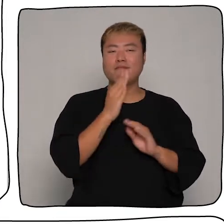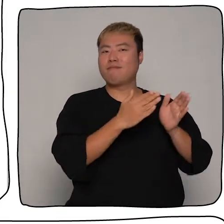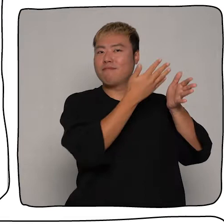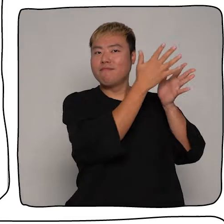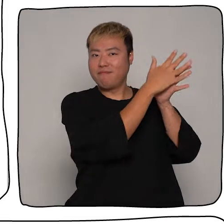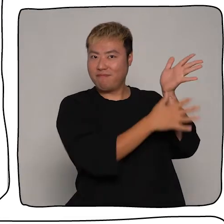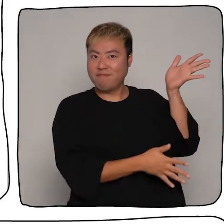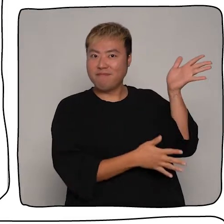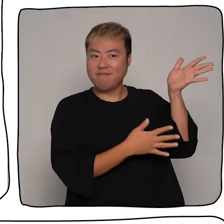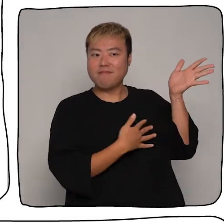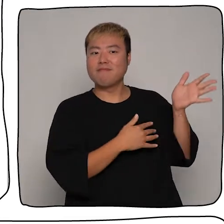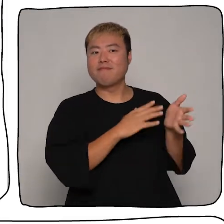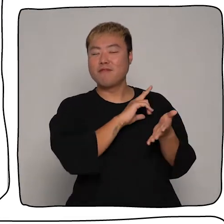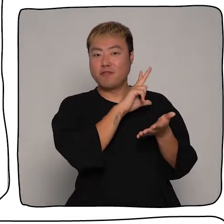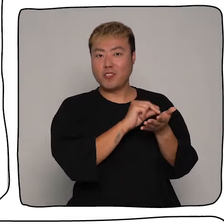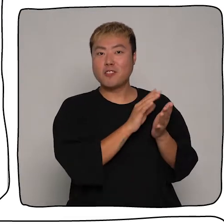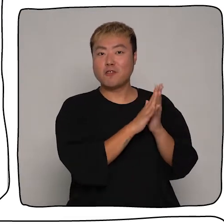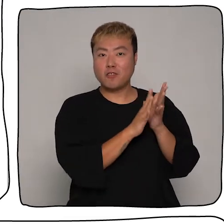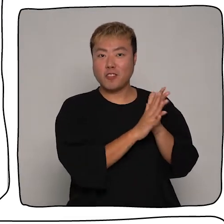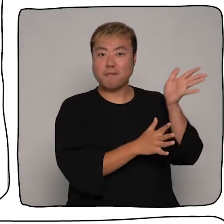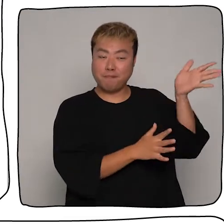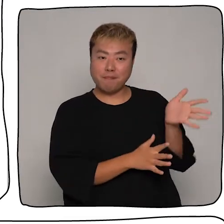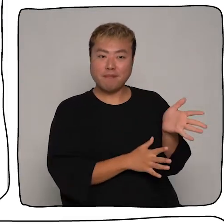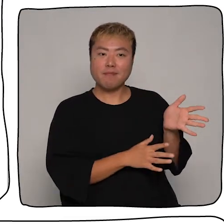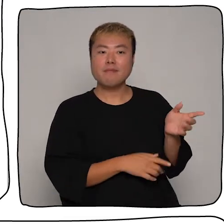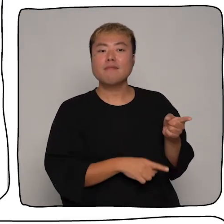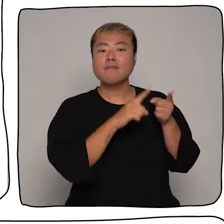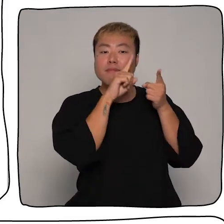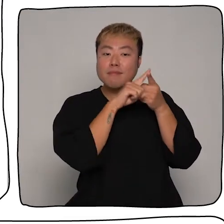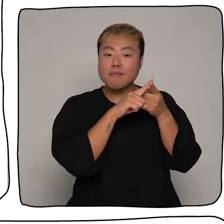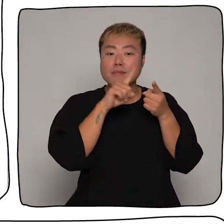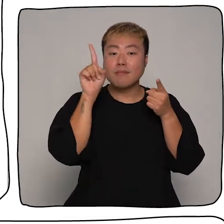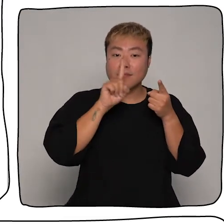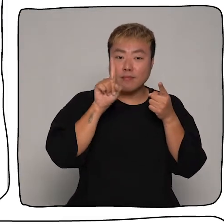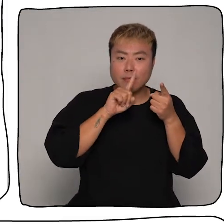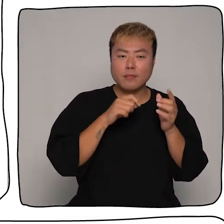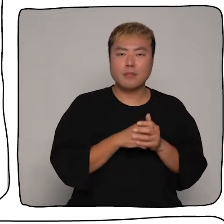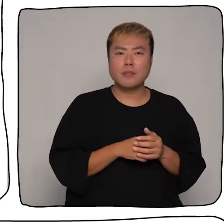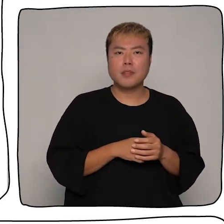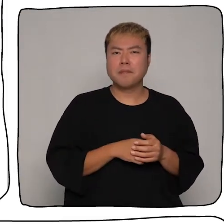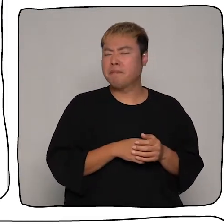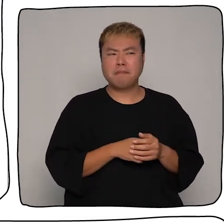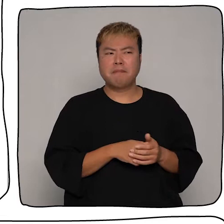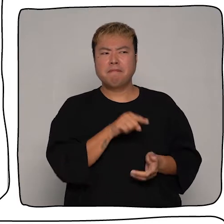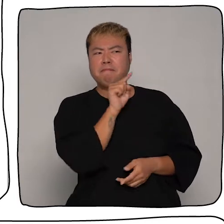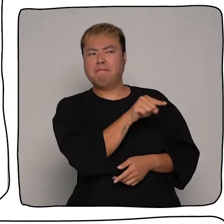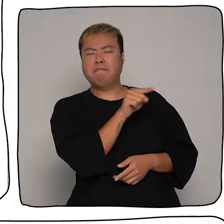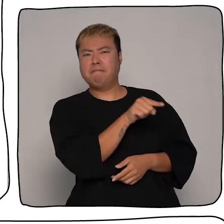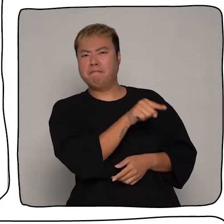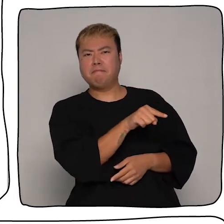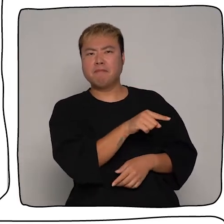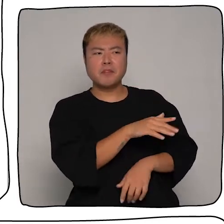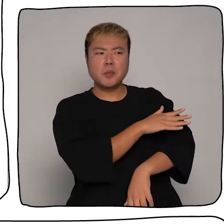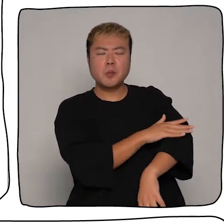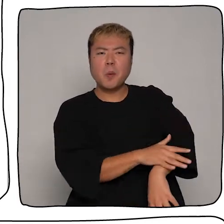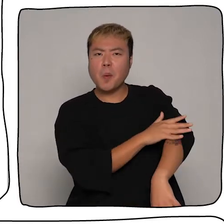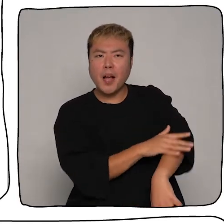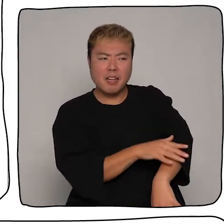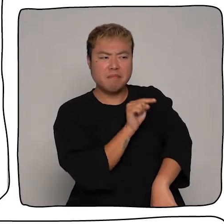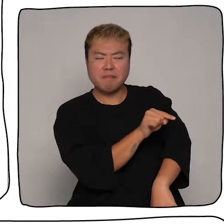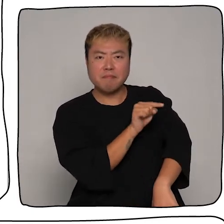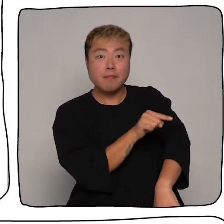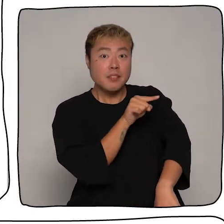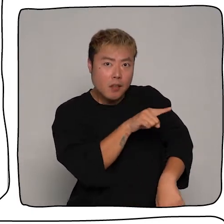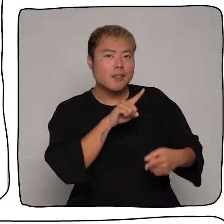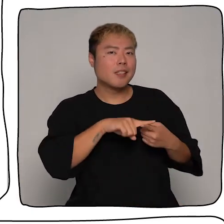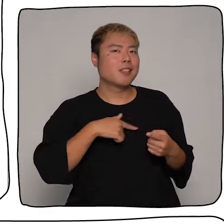of today's talk. First, I will talk with the title of the sense of touch as the